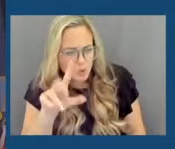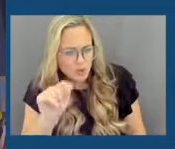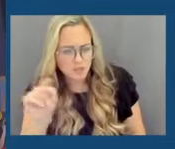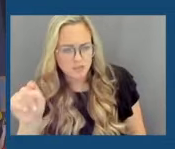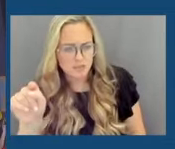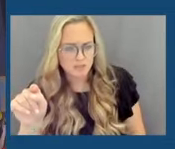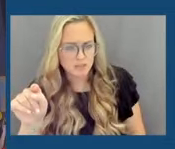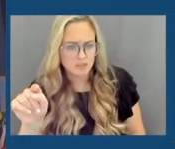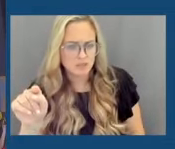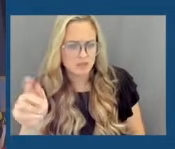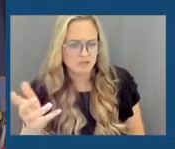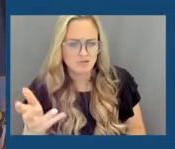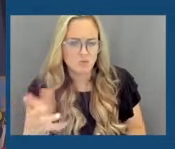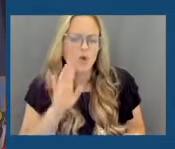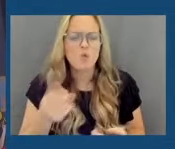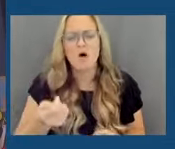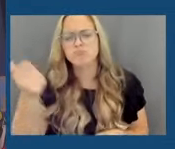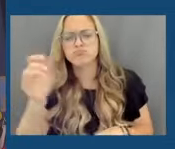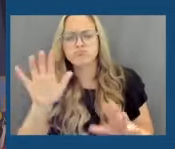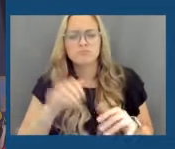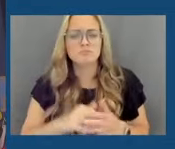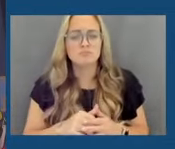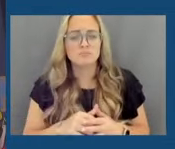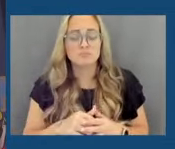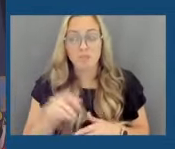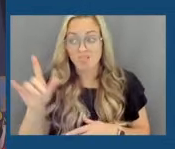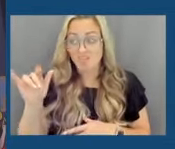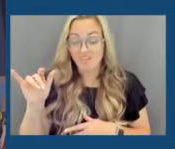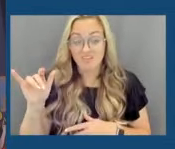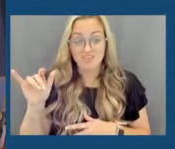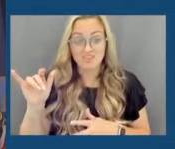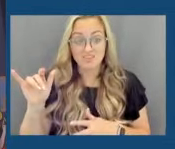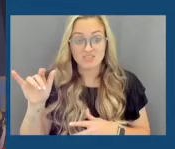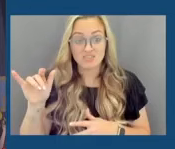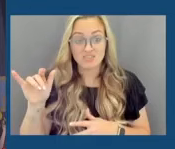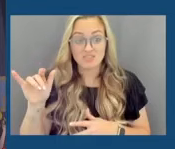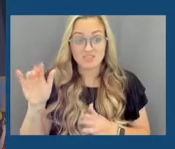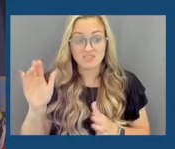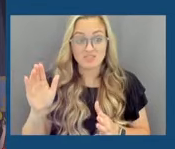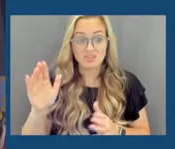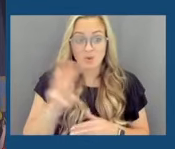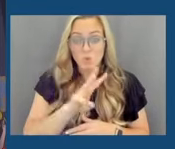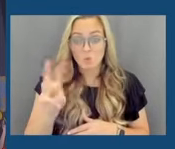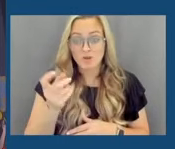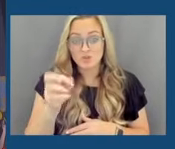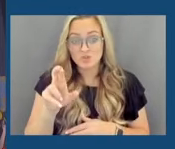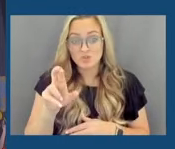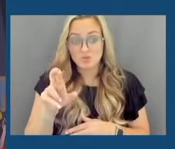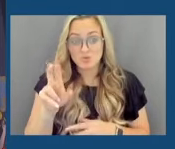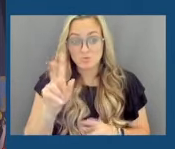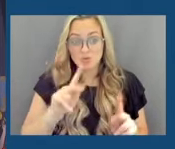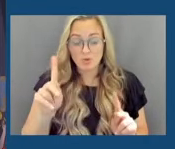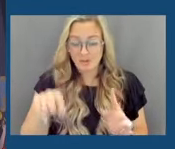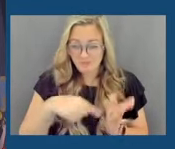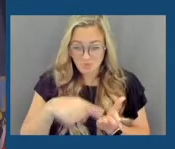that. You know how much Long Islanders and Westchester residents and other New Yorkers have had to